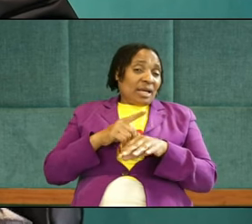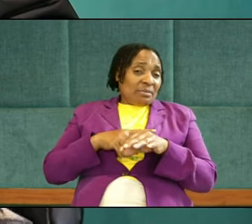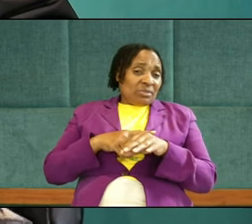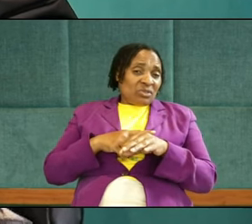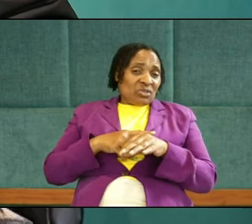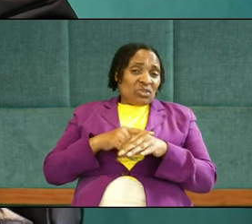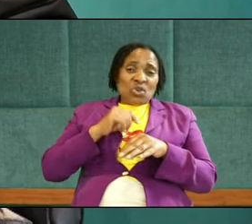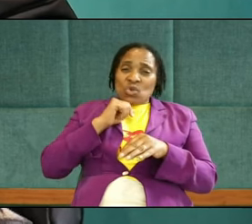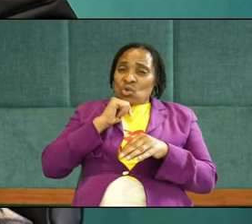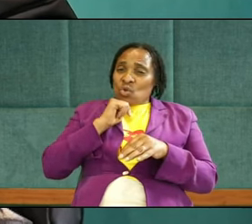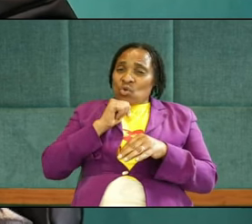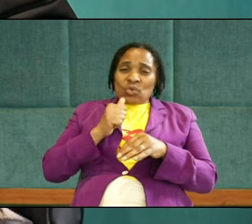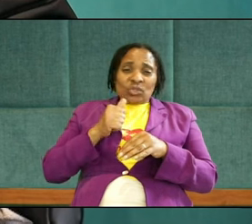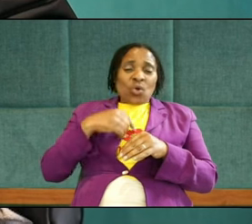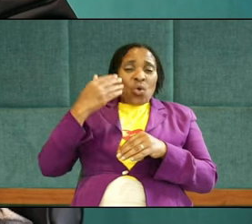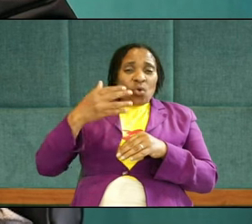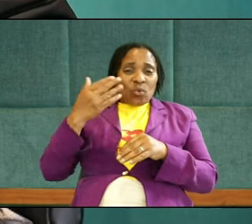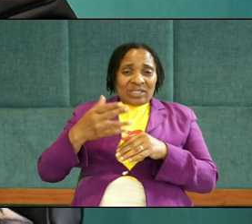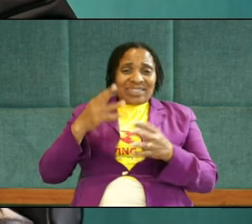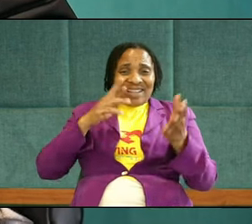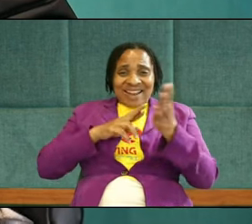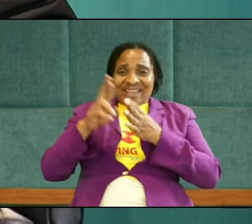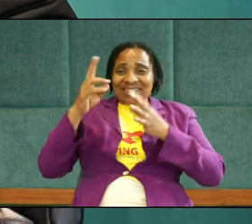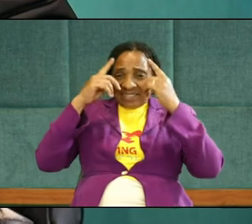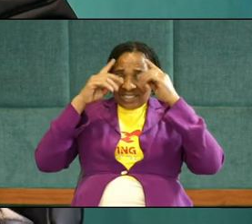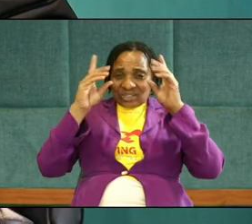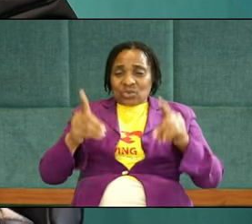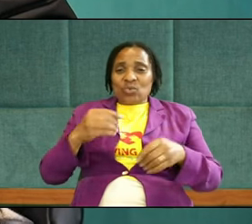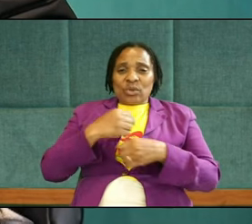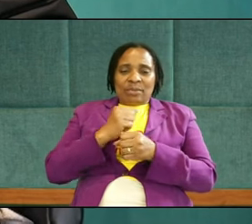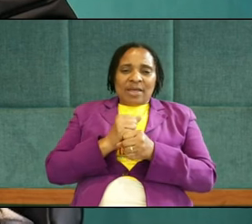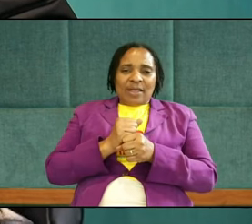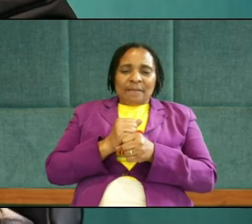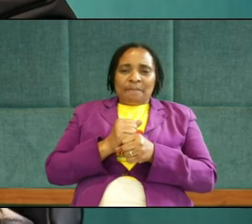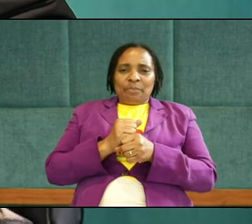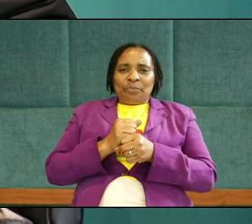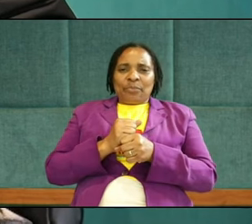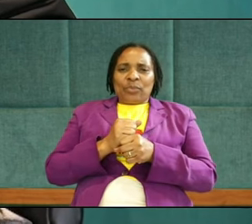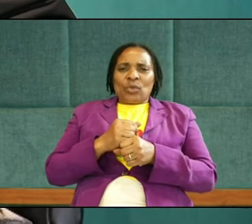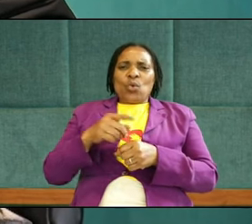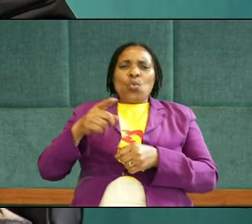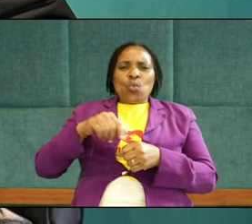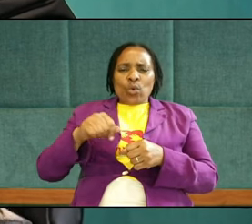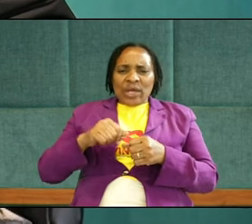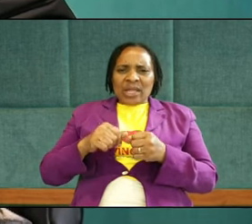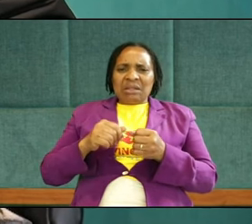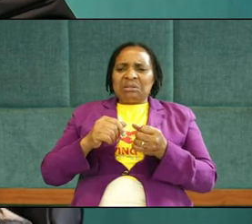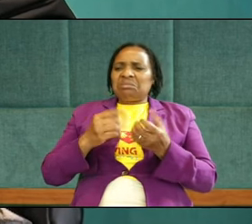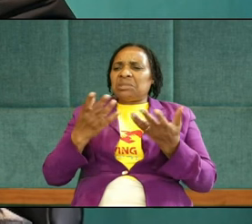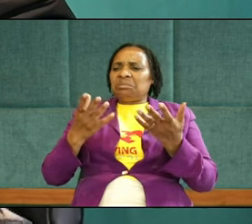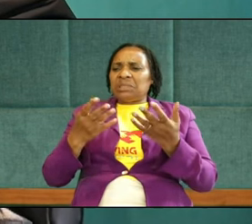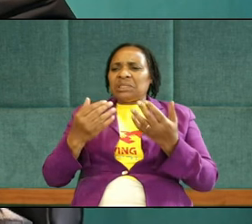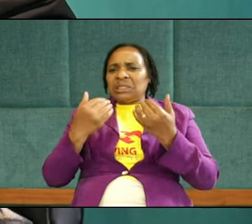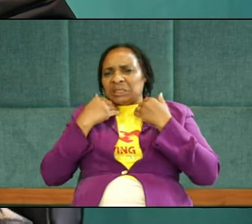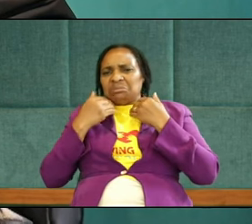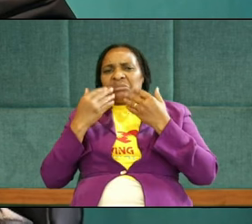it's not always the right decision that we're making. We slip up here and there,